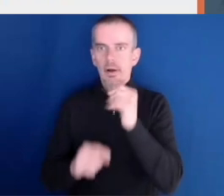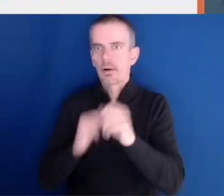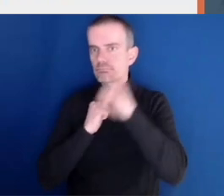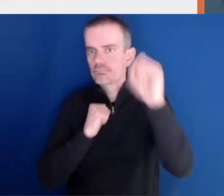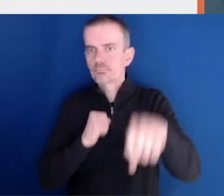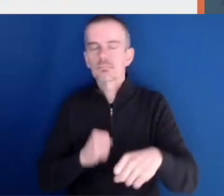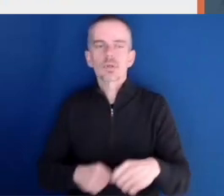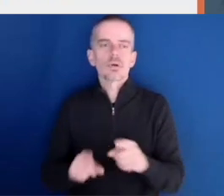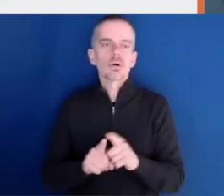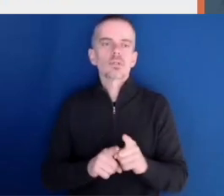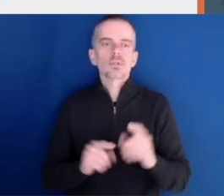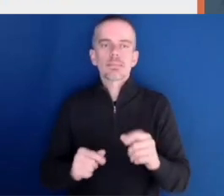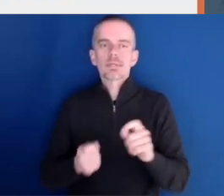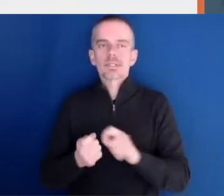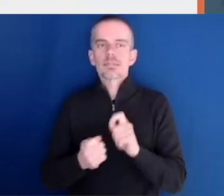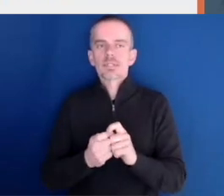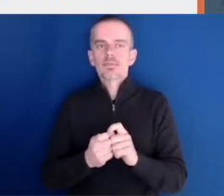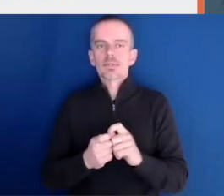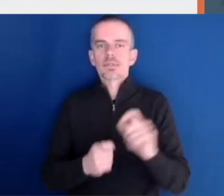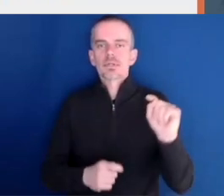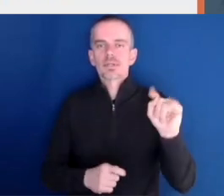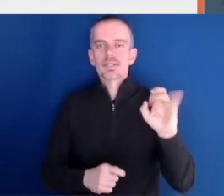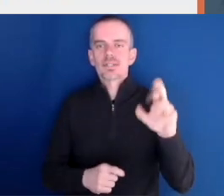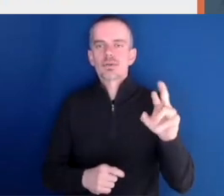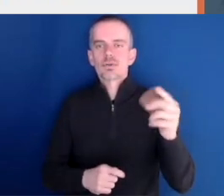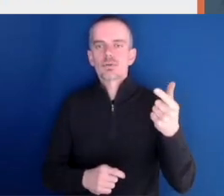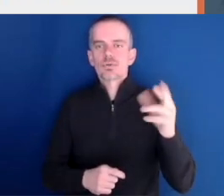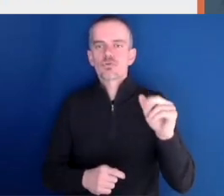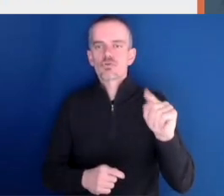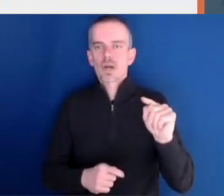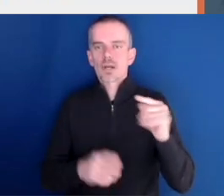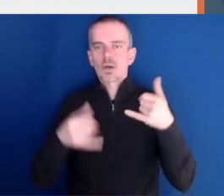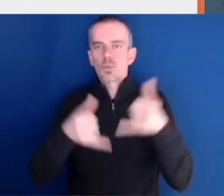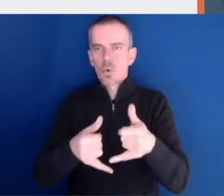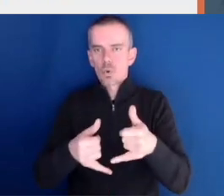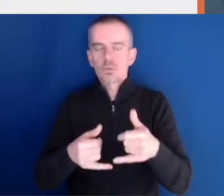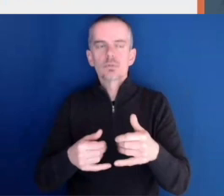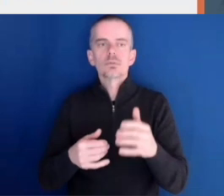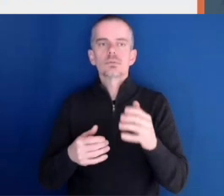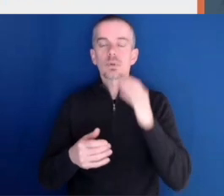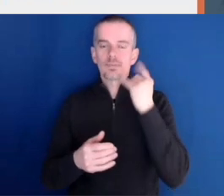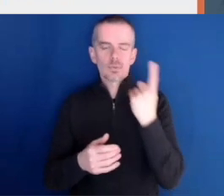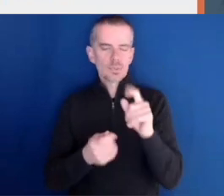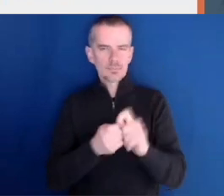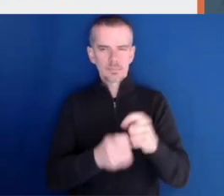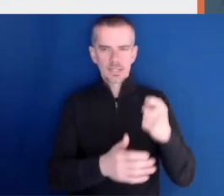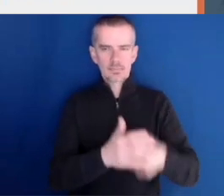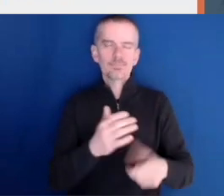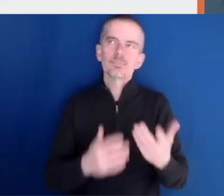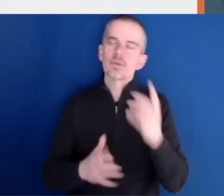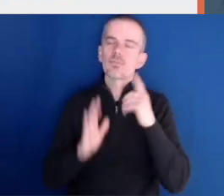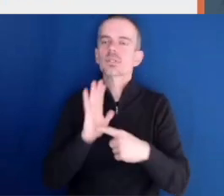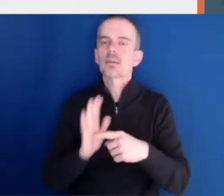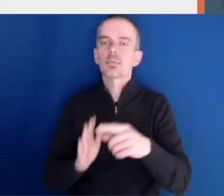be specific to your grant award. So if there was a certain expense They may want, like, for example,